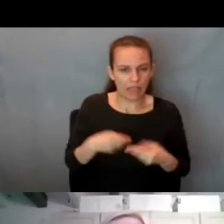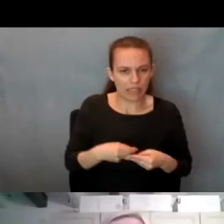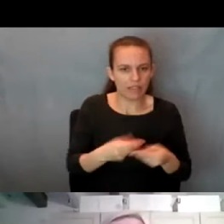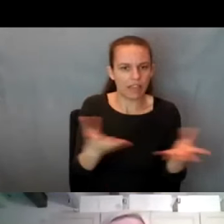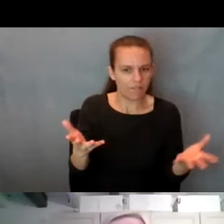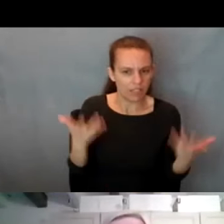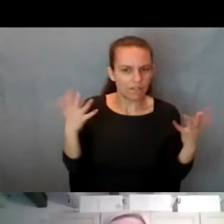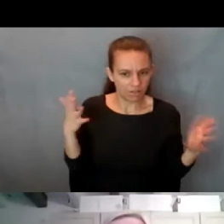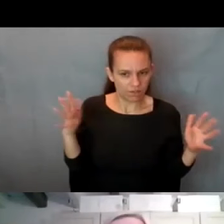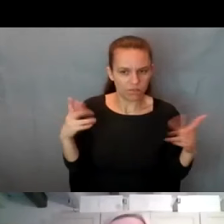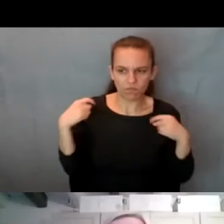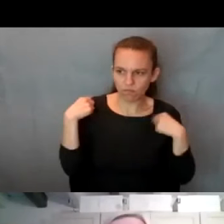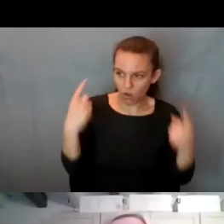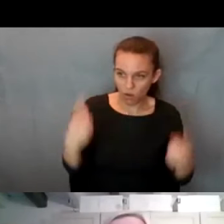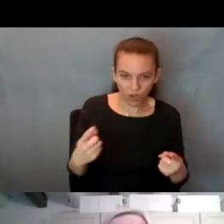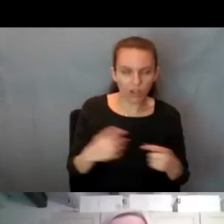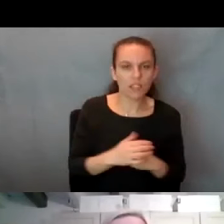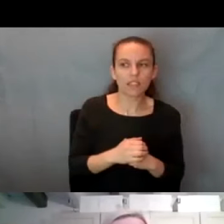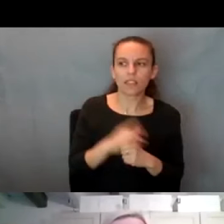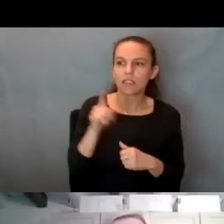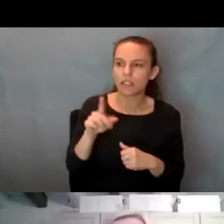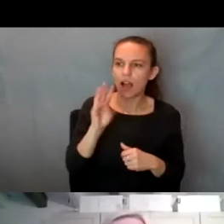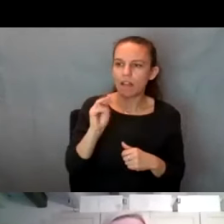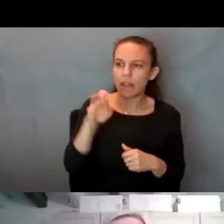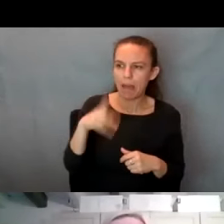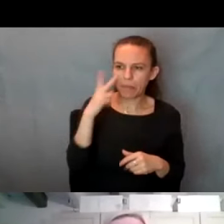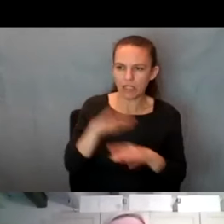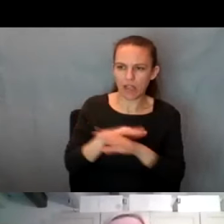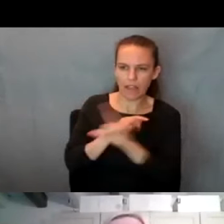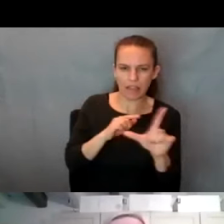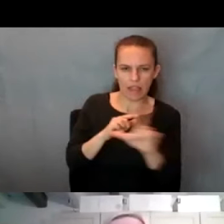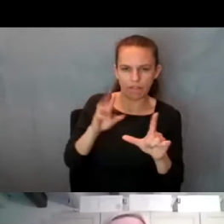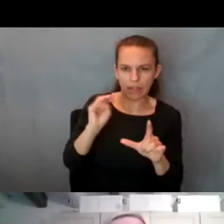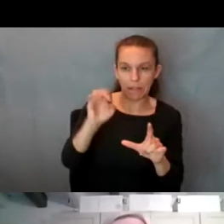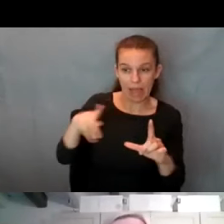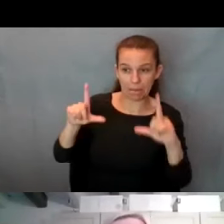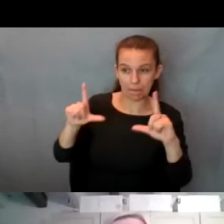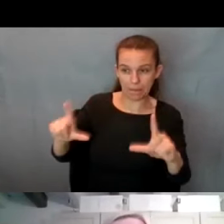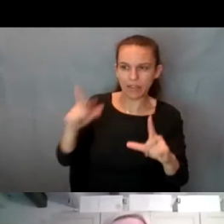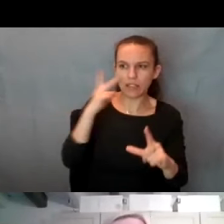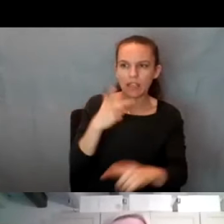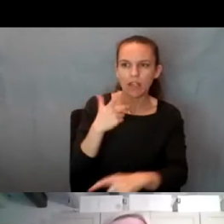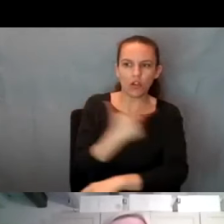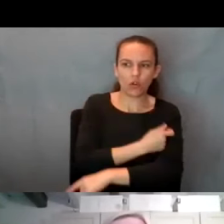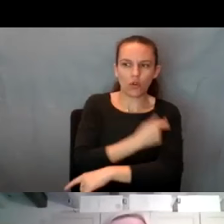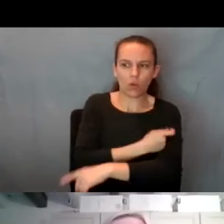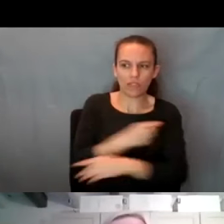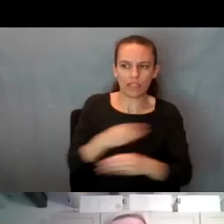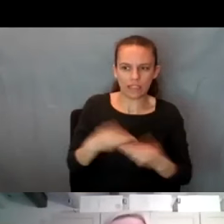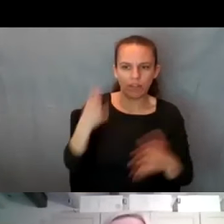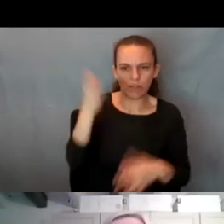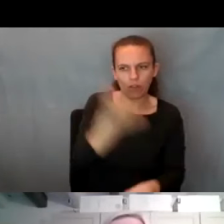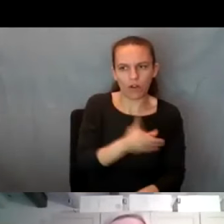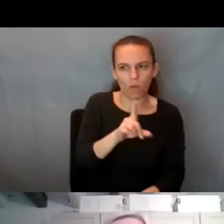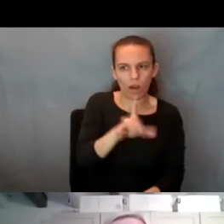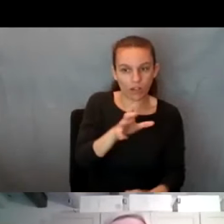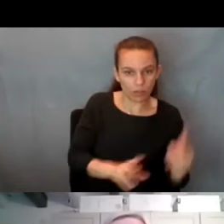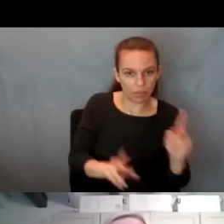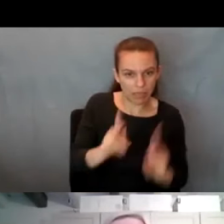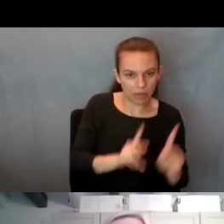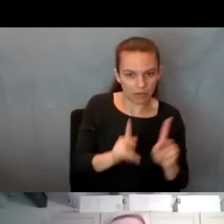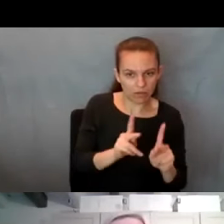administered so far. And on the map you see on the left, you see the doses administered per 100 people